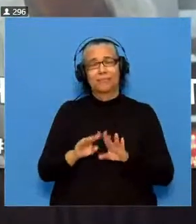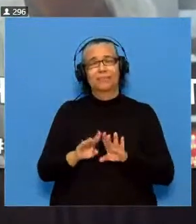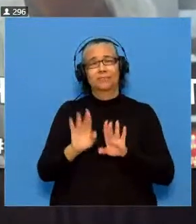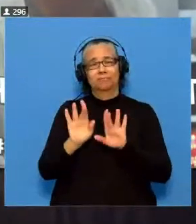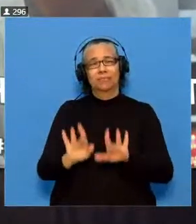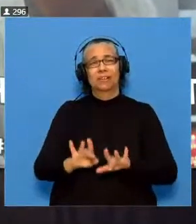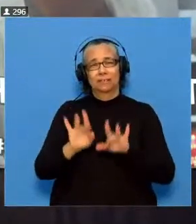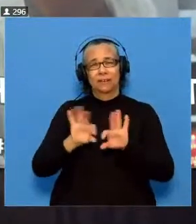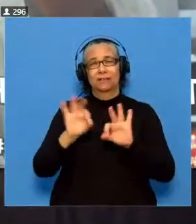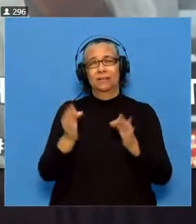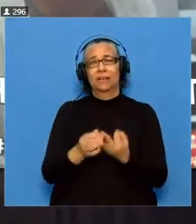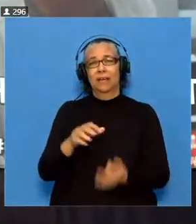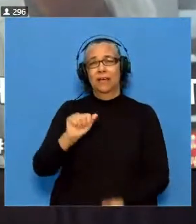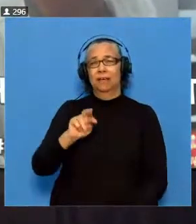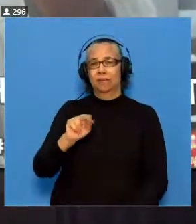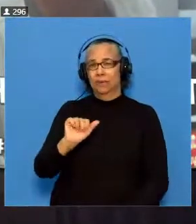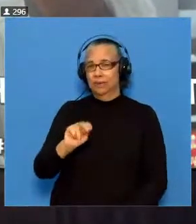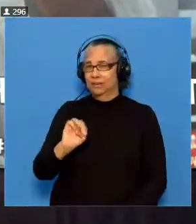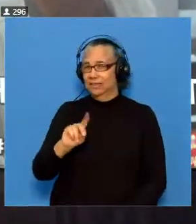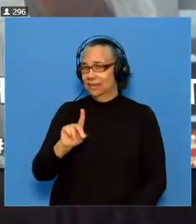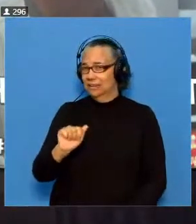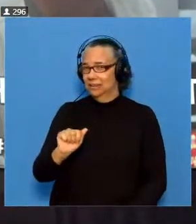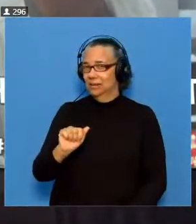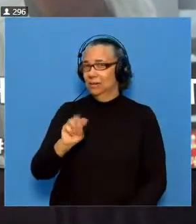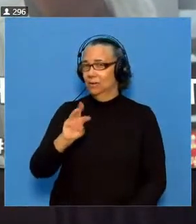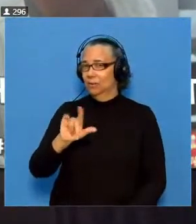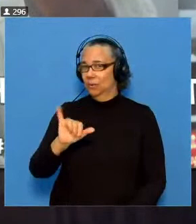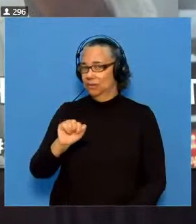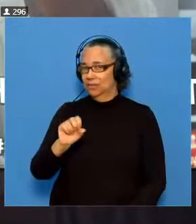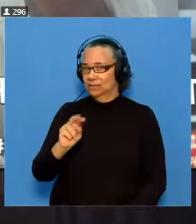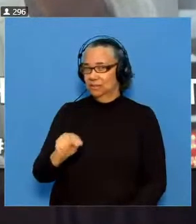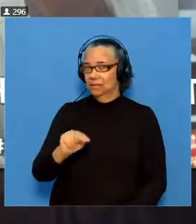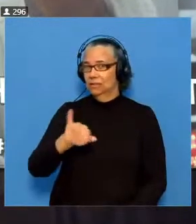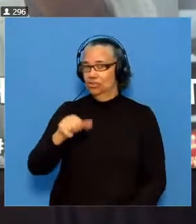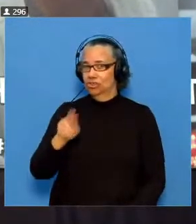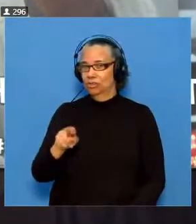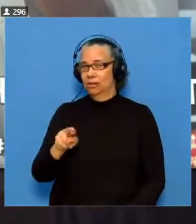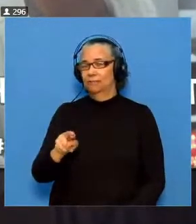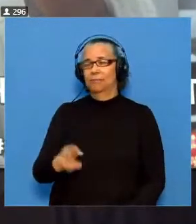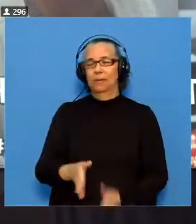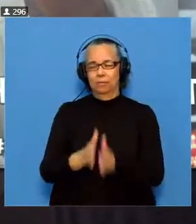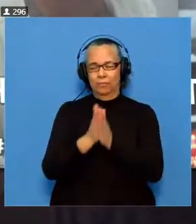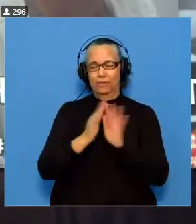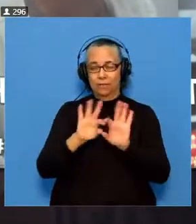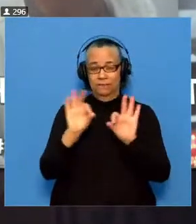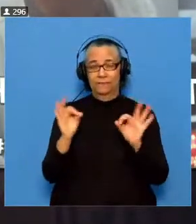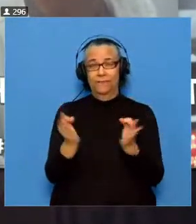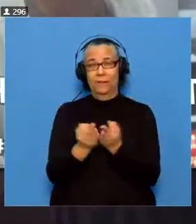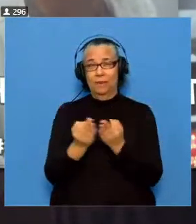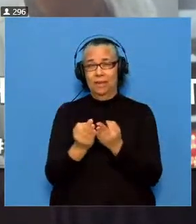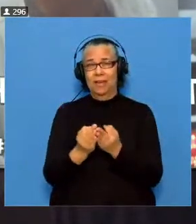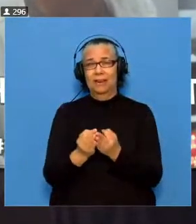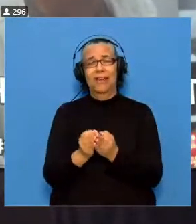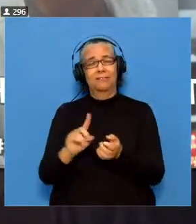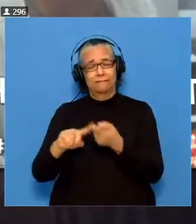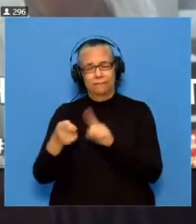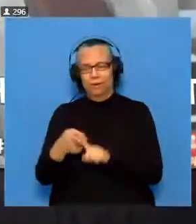Jr. Our thoughts and prayers are with his family and friends. One death on Bermuda's roads is too